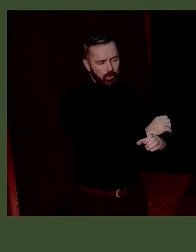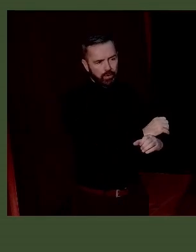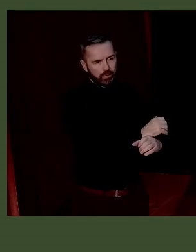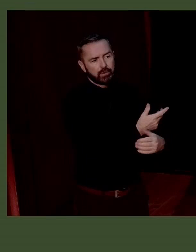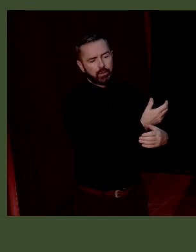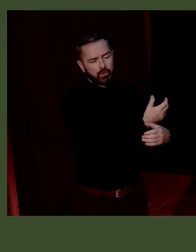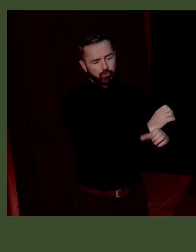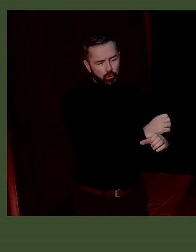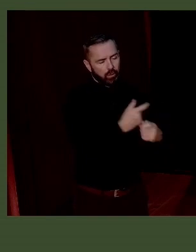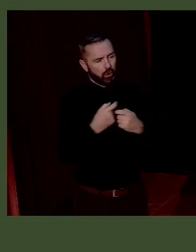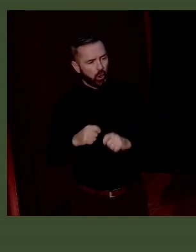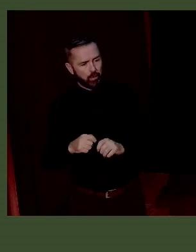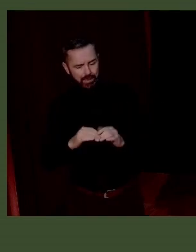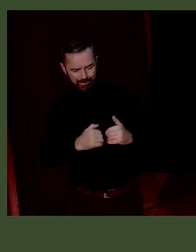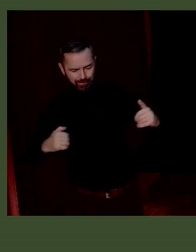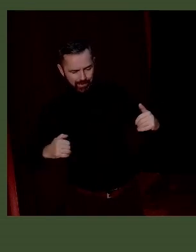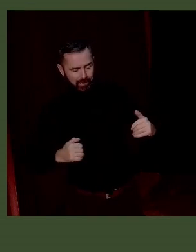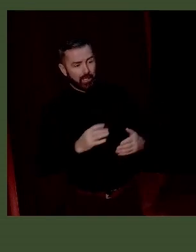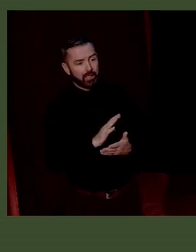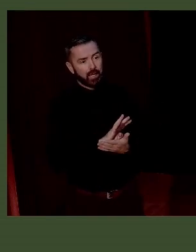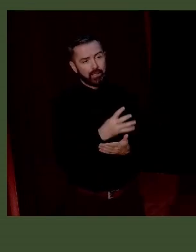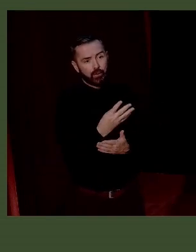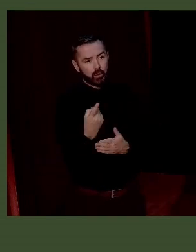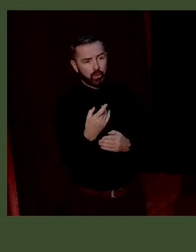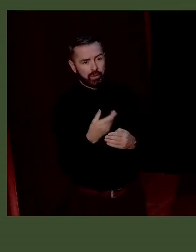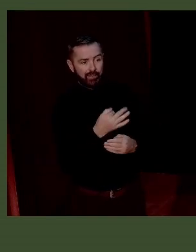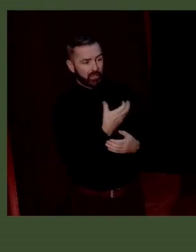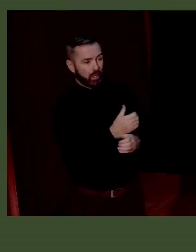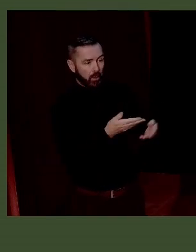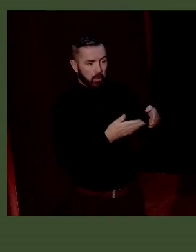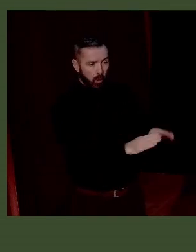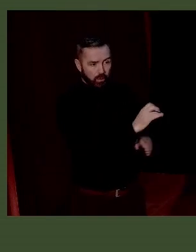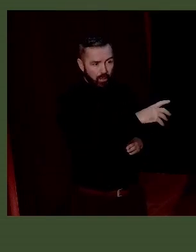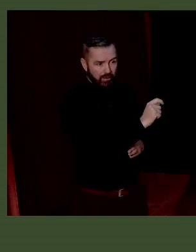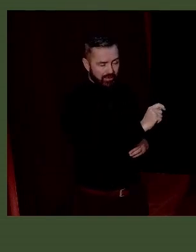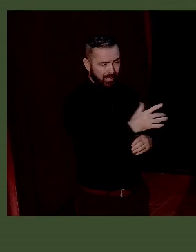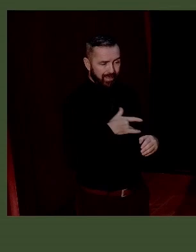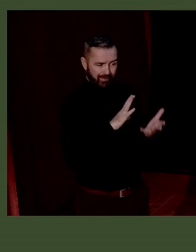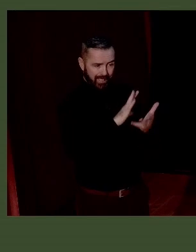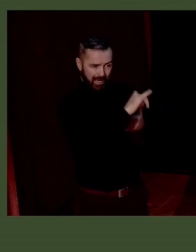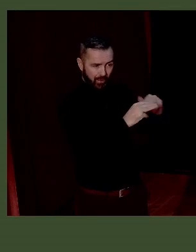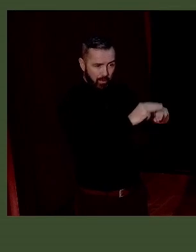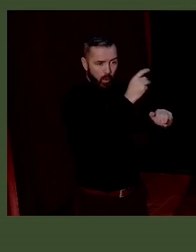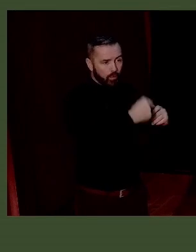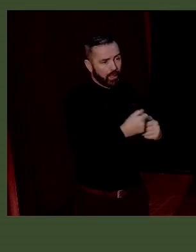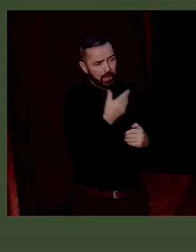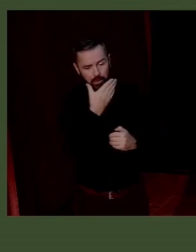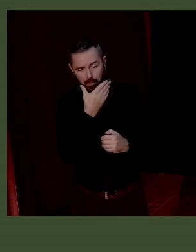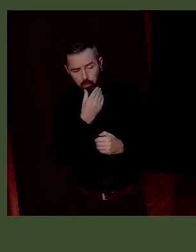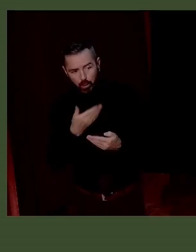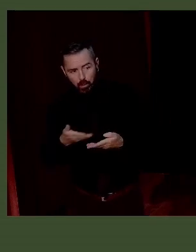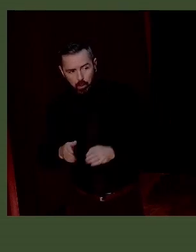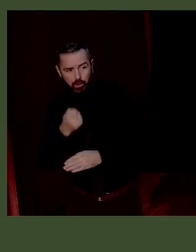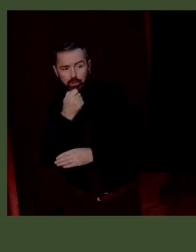In 1941, a child born in Connacht, which was poor, had 10 years longer life expectancy than a boy born in